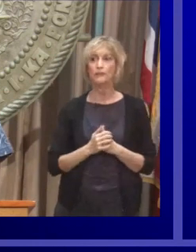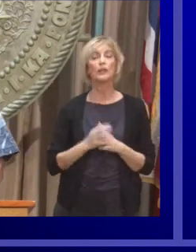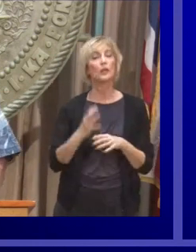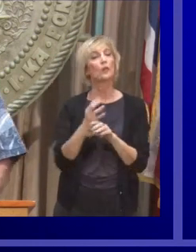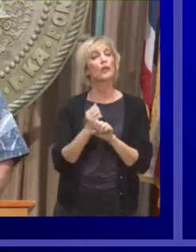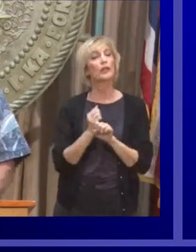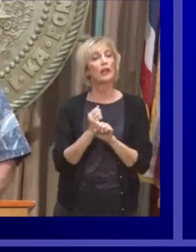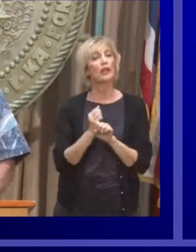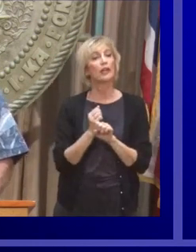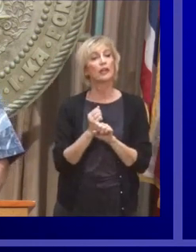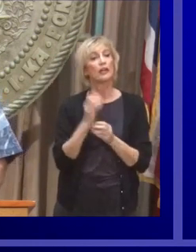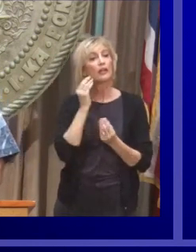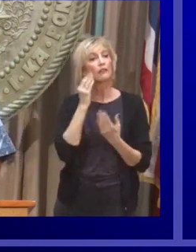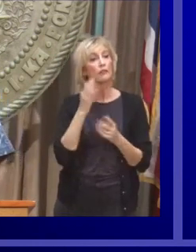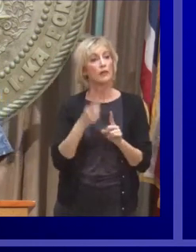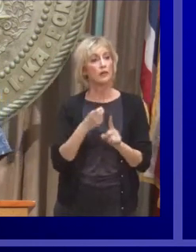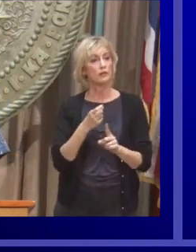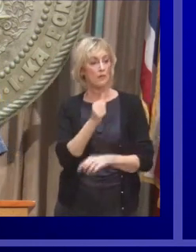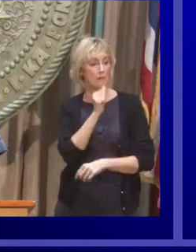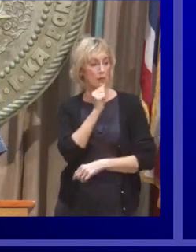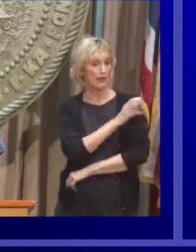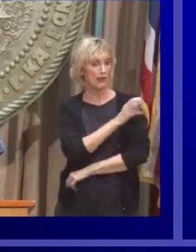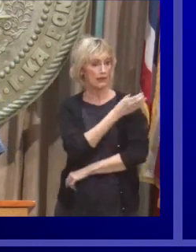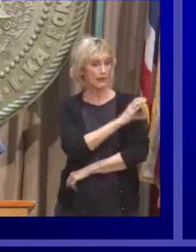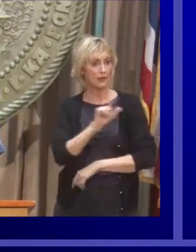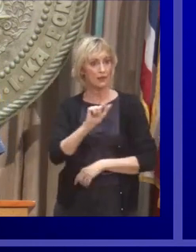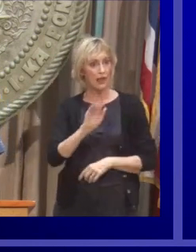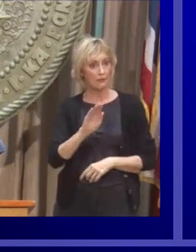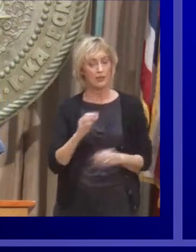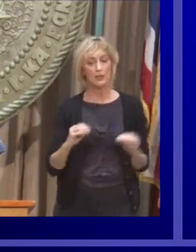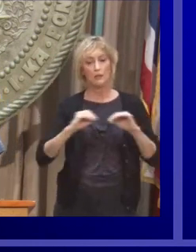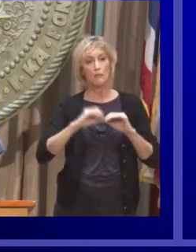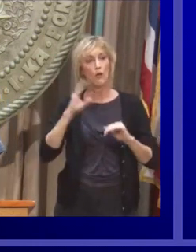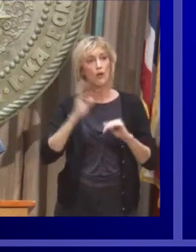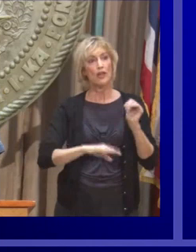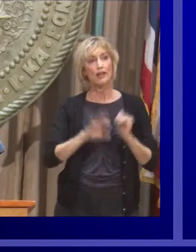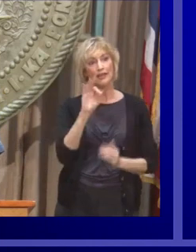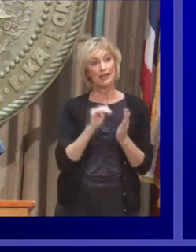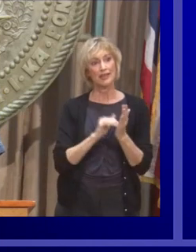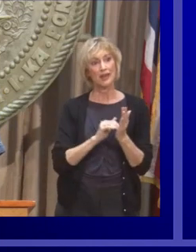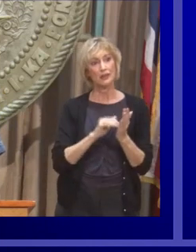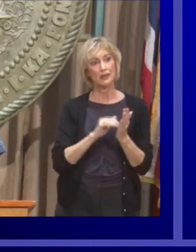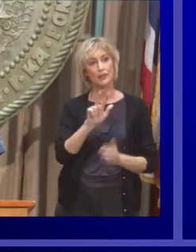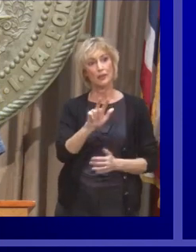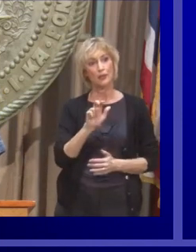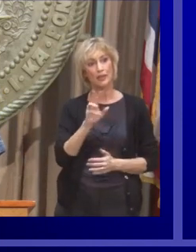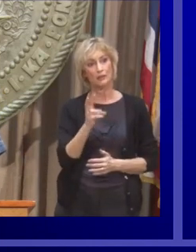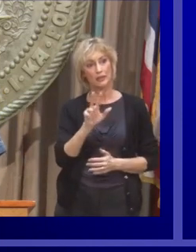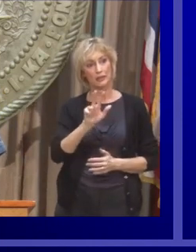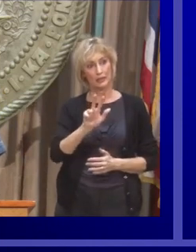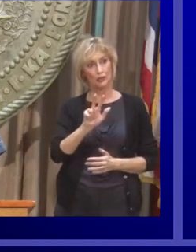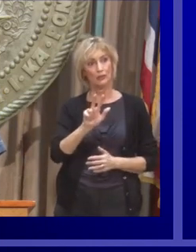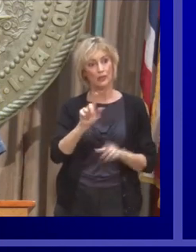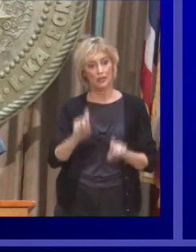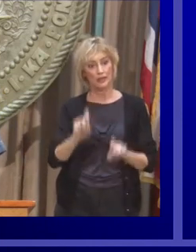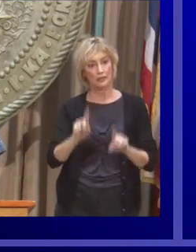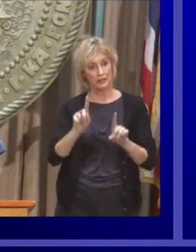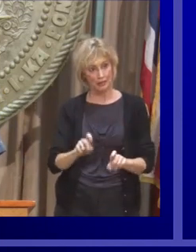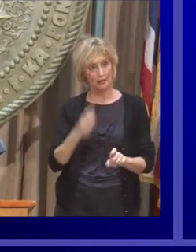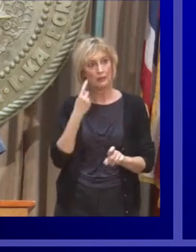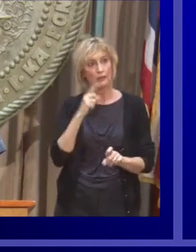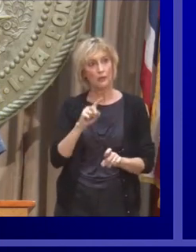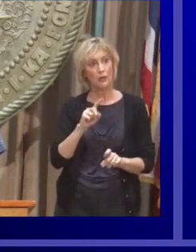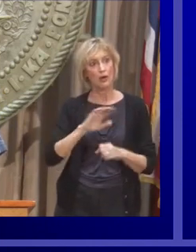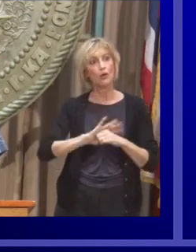we are receiving today are from private clinical laboratories. There have been more than 9,363 laboratory tests conducted for